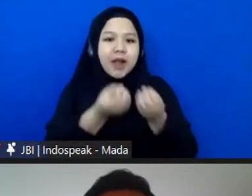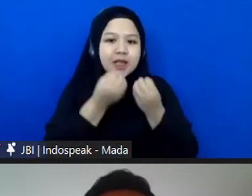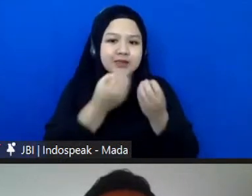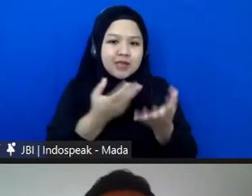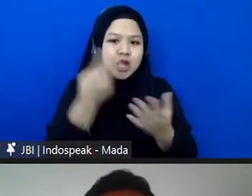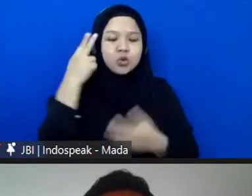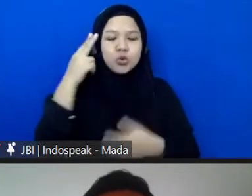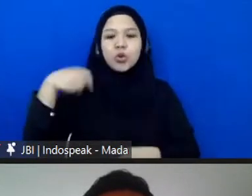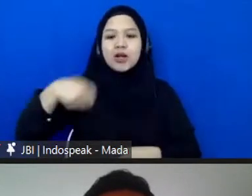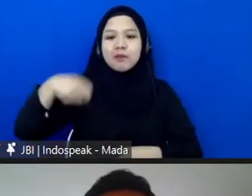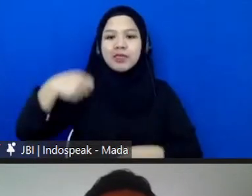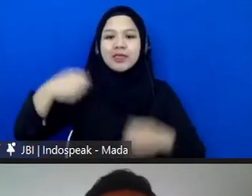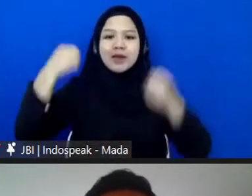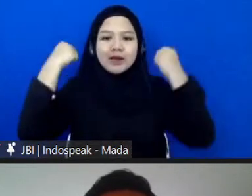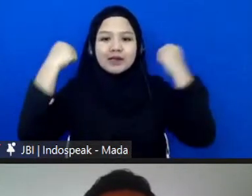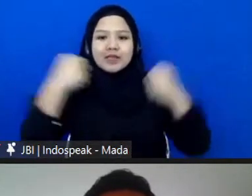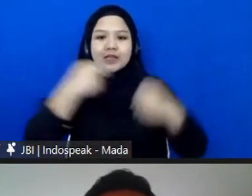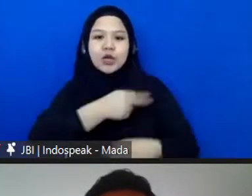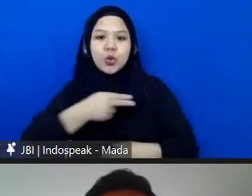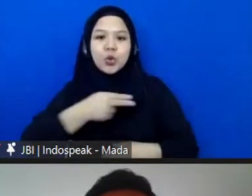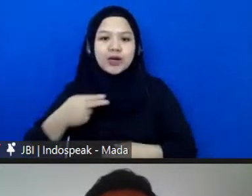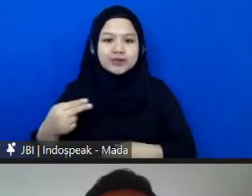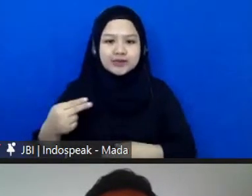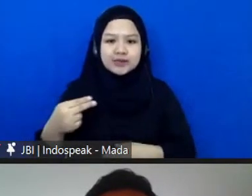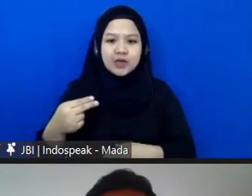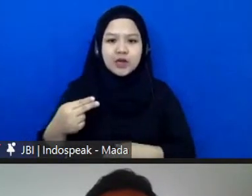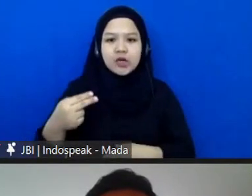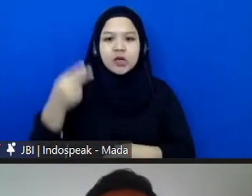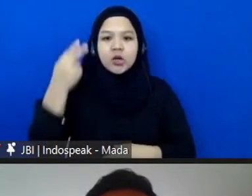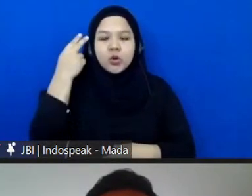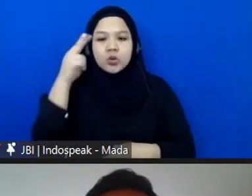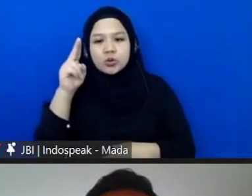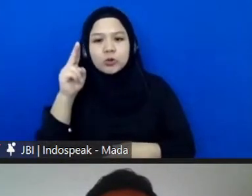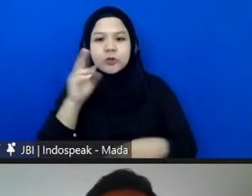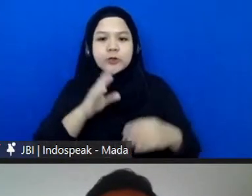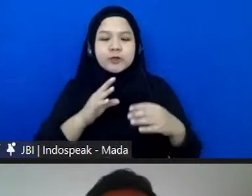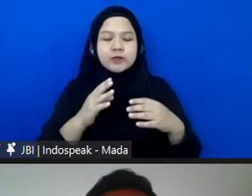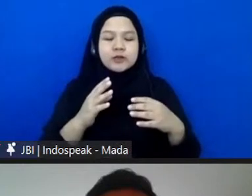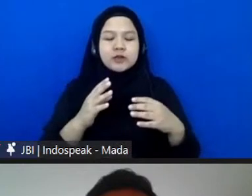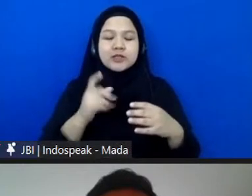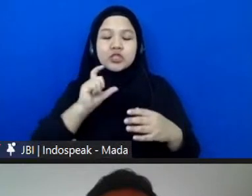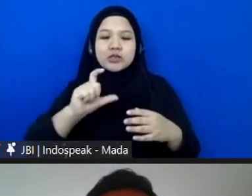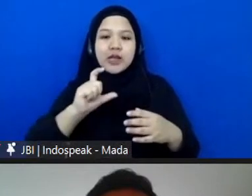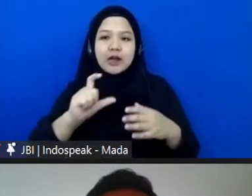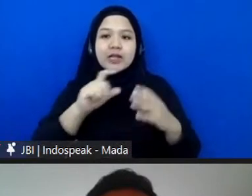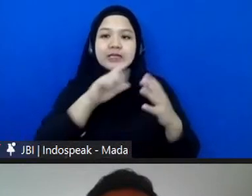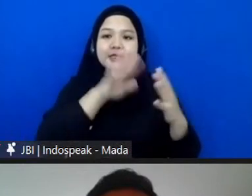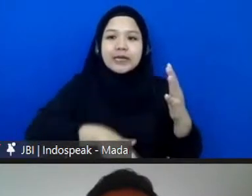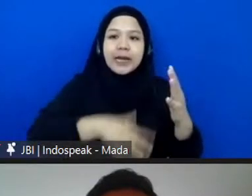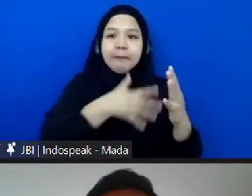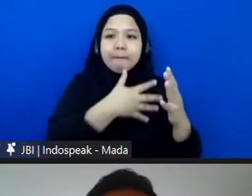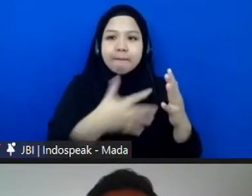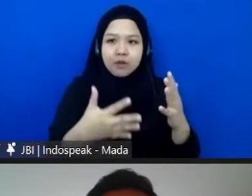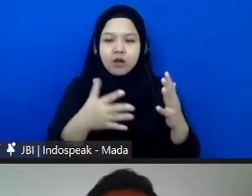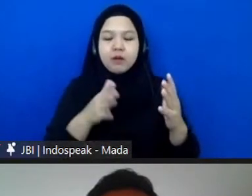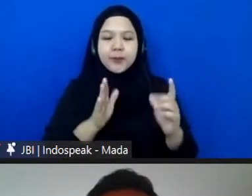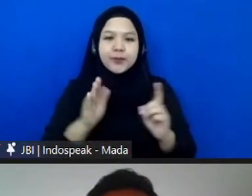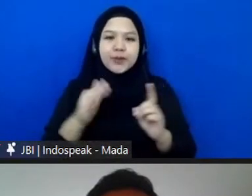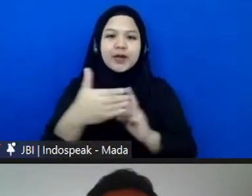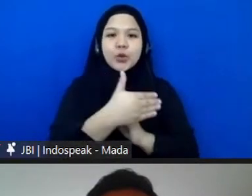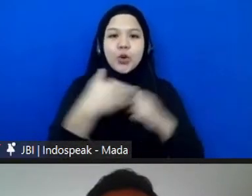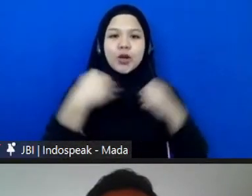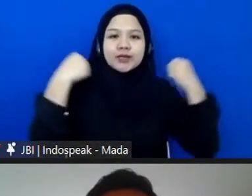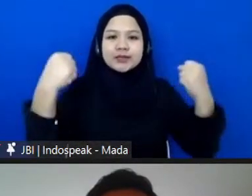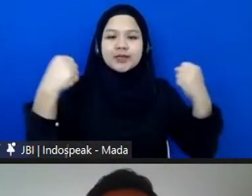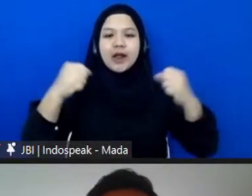SDGs Secretariat and was a member of the Steering Committee for Indonesia's Global Health Security Team. And prior to that, in 2010, Ibu